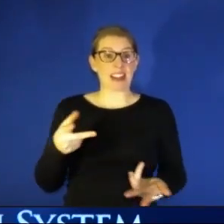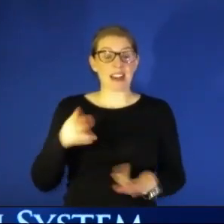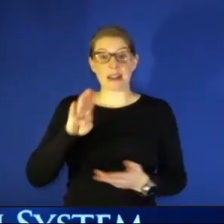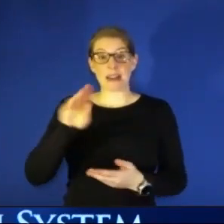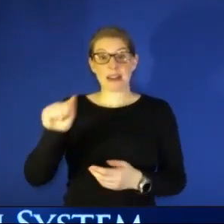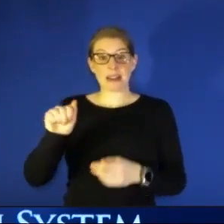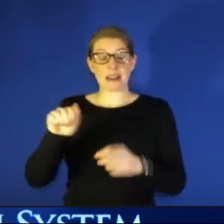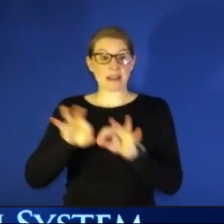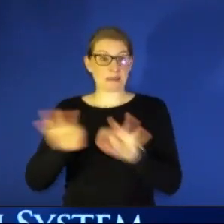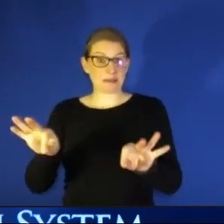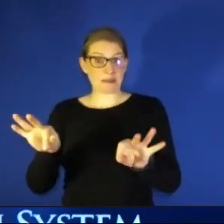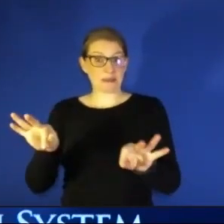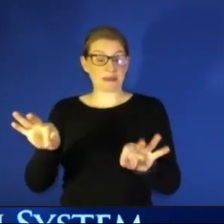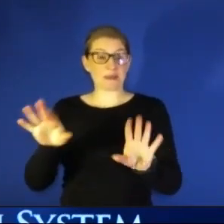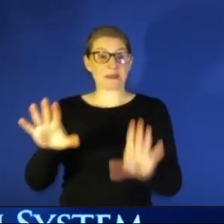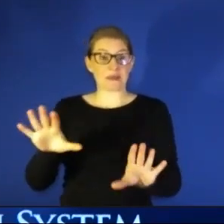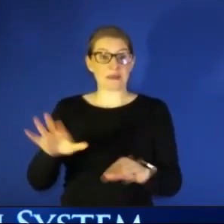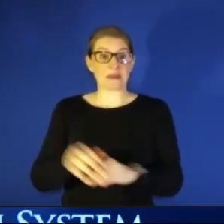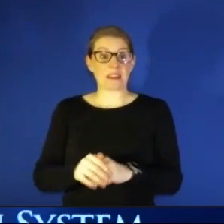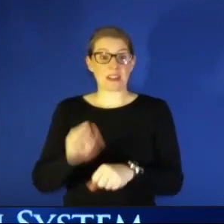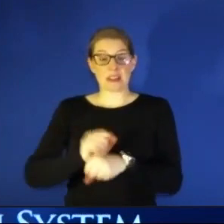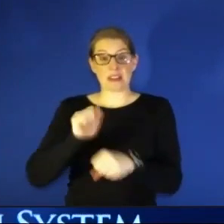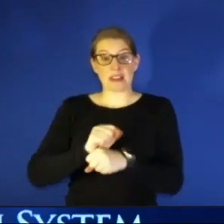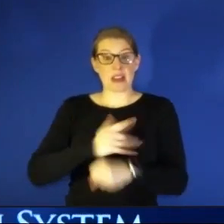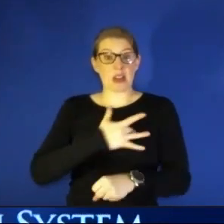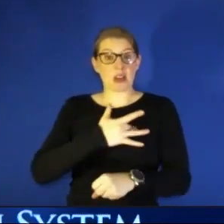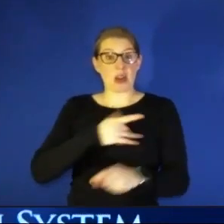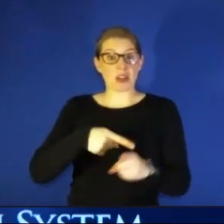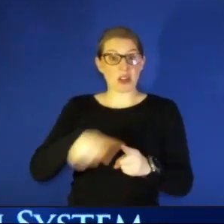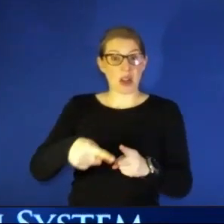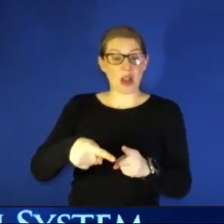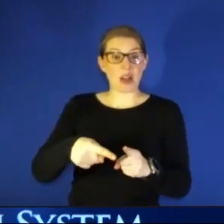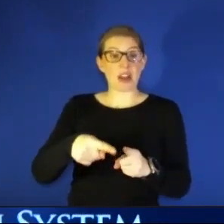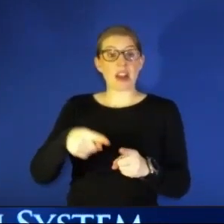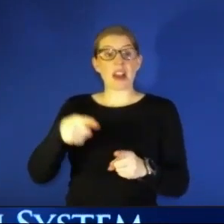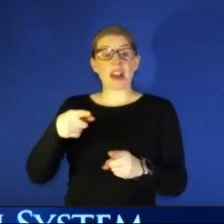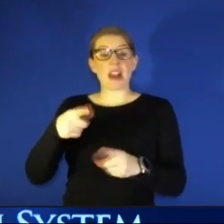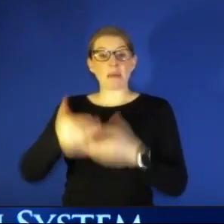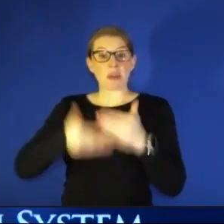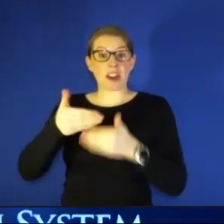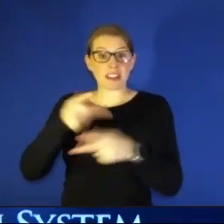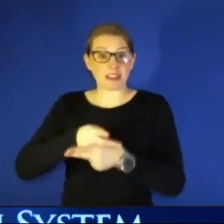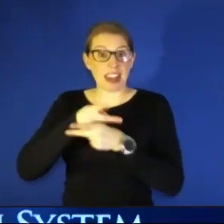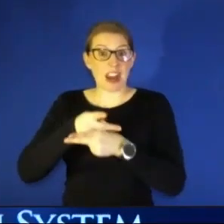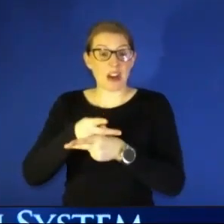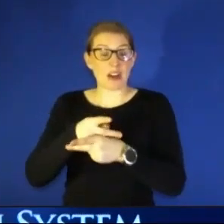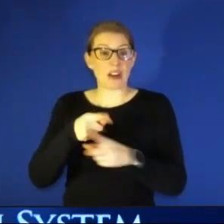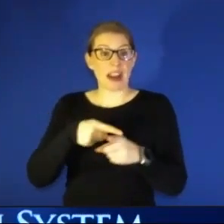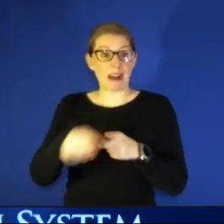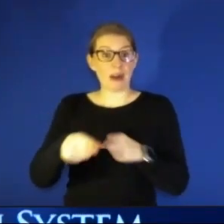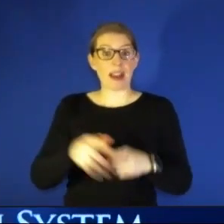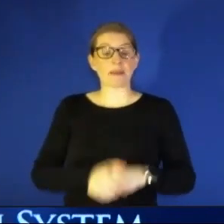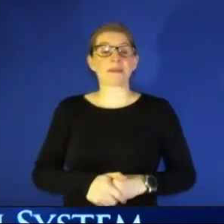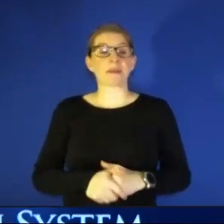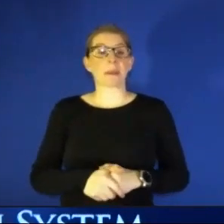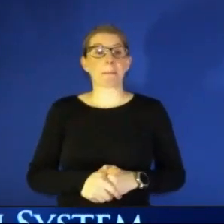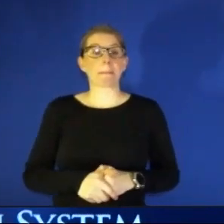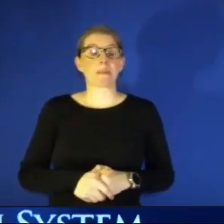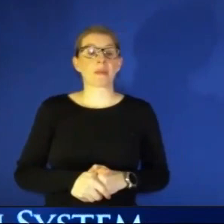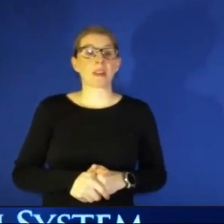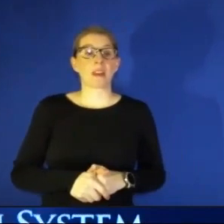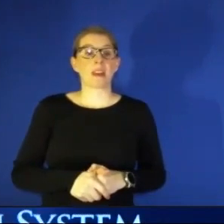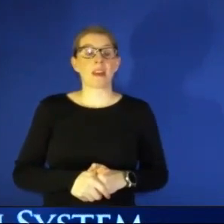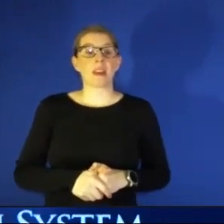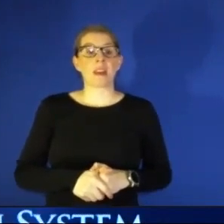and worked on our cardiology and progressive care areas. And, you know, something really special and cool about being a nurse here